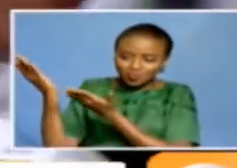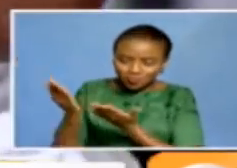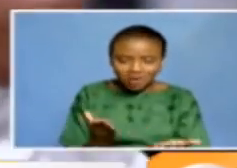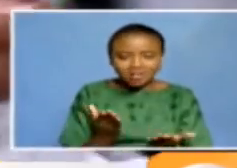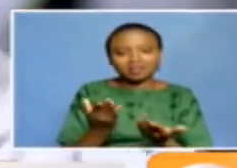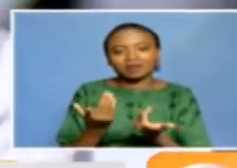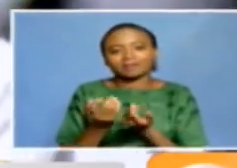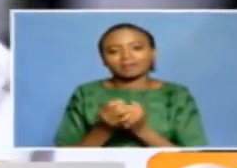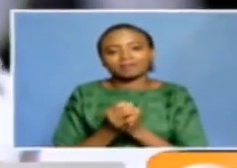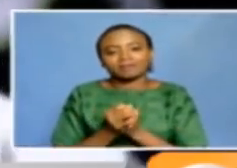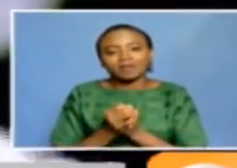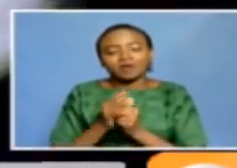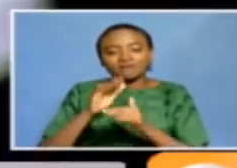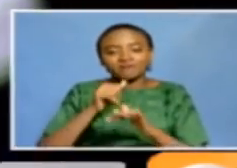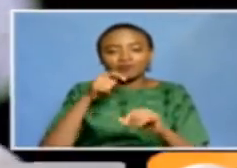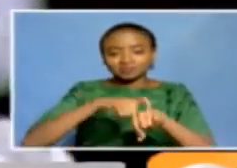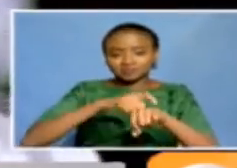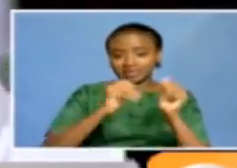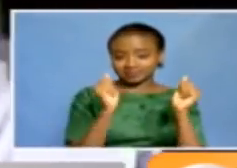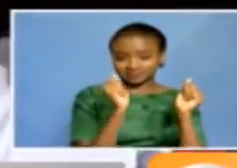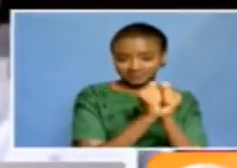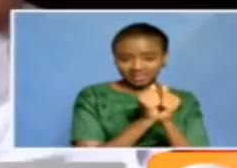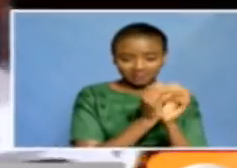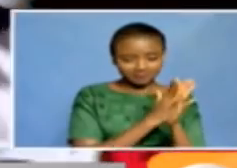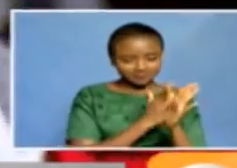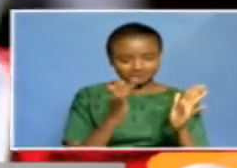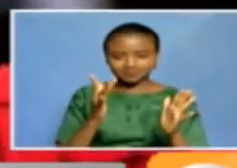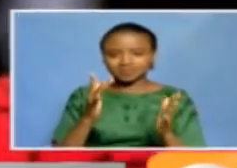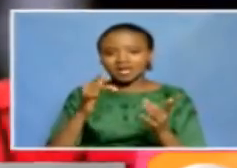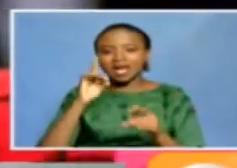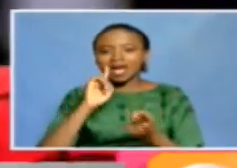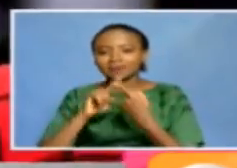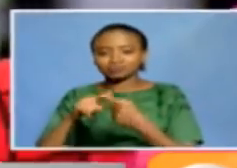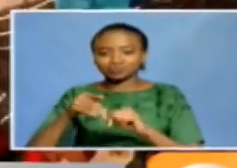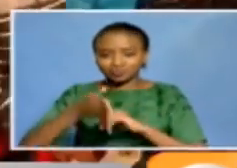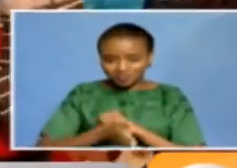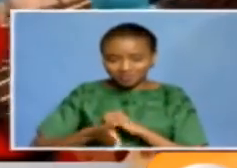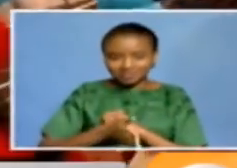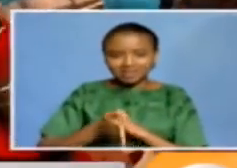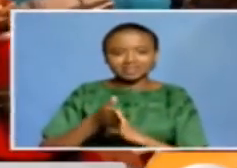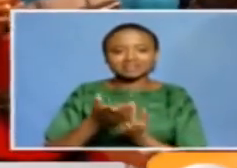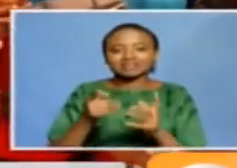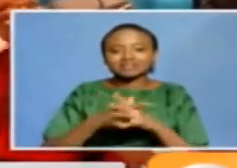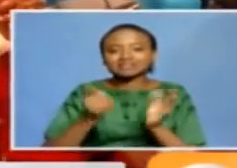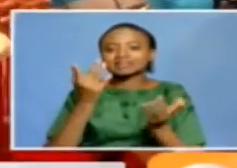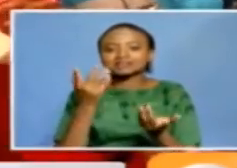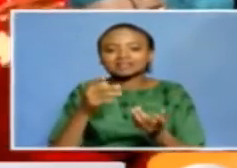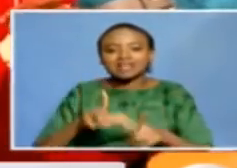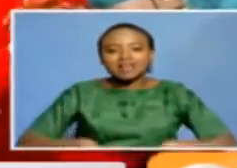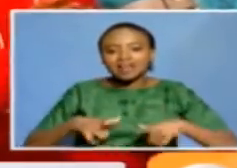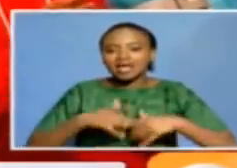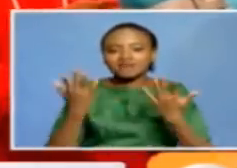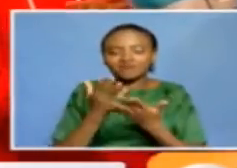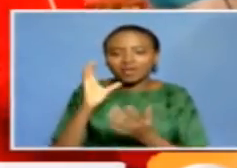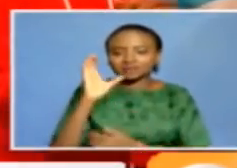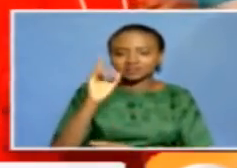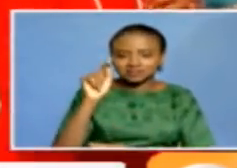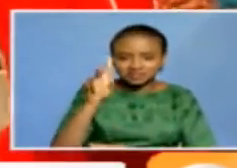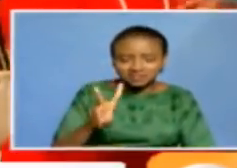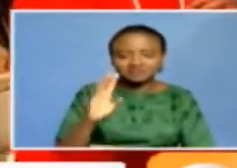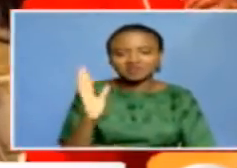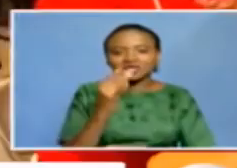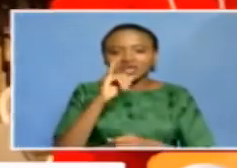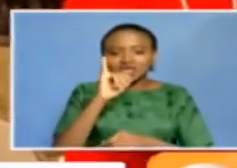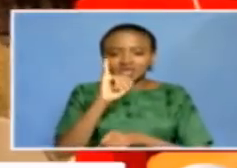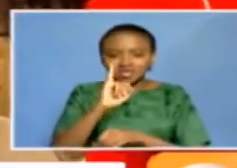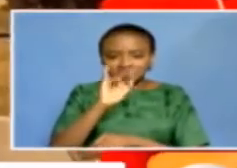invited here. And of course, from 10 p.m. tonight, this event is going to be live on Citizen TV, on Inoro TV, and also on the